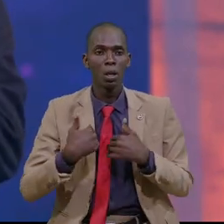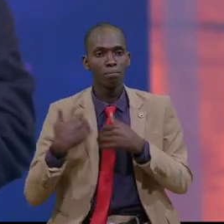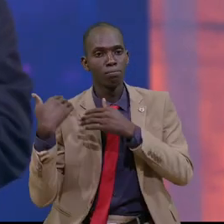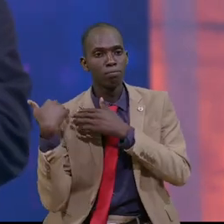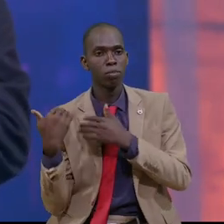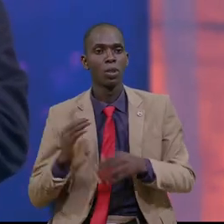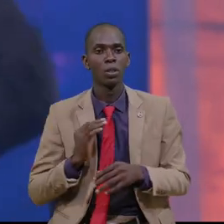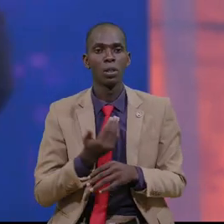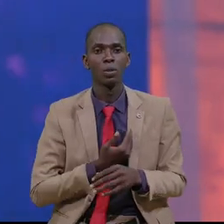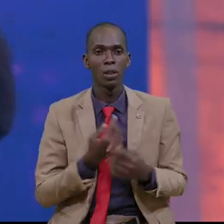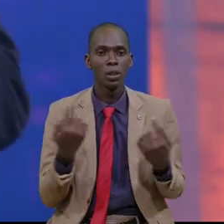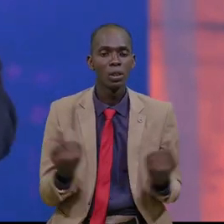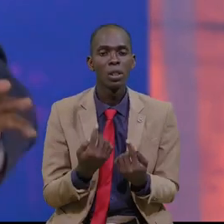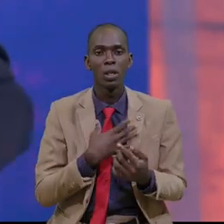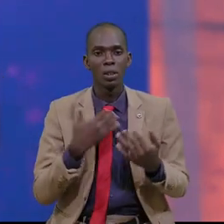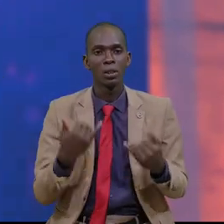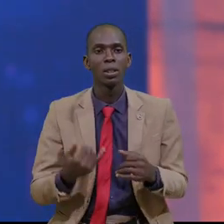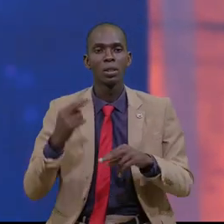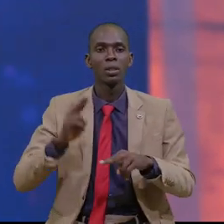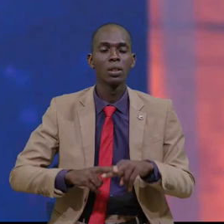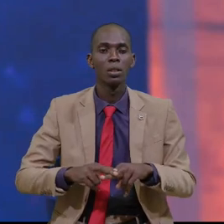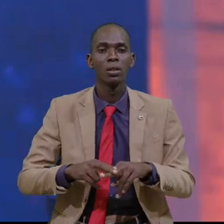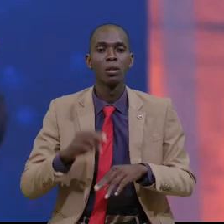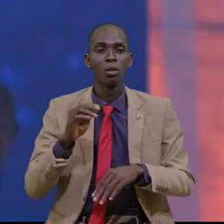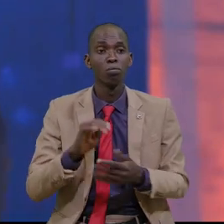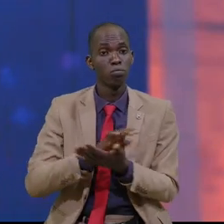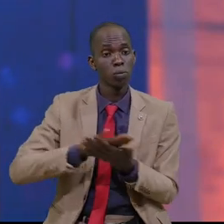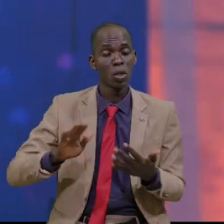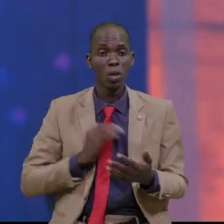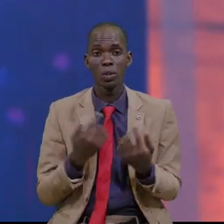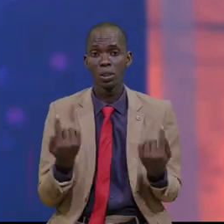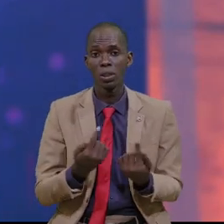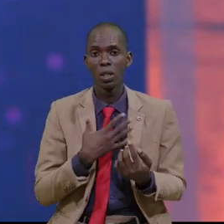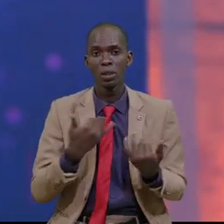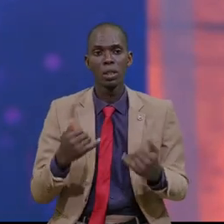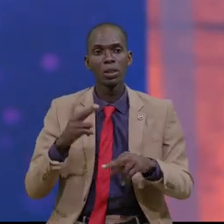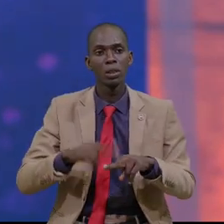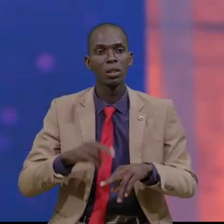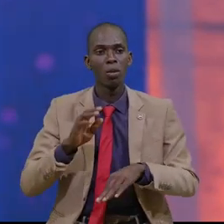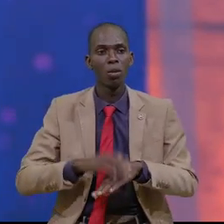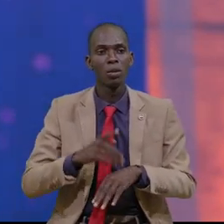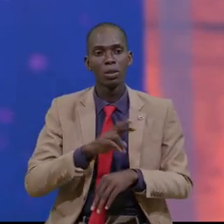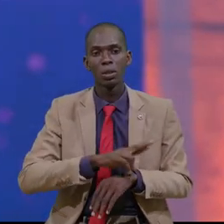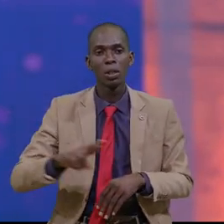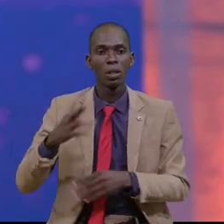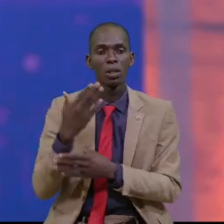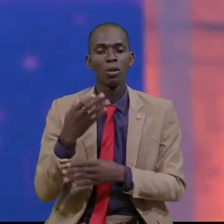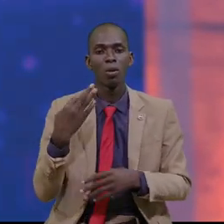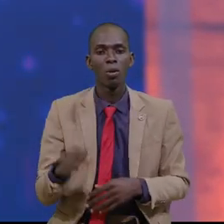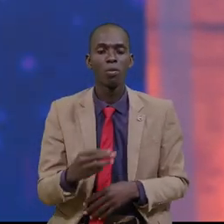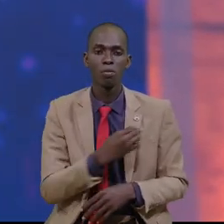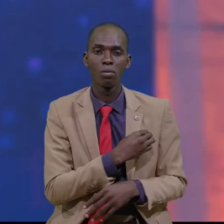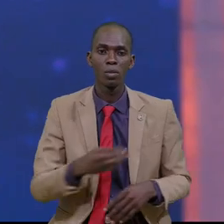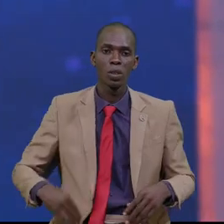and now he sat down on the right hand of majesty on high. We're talking